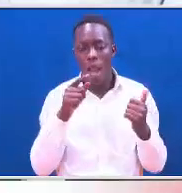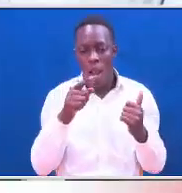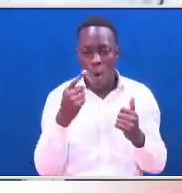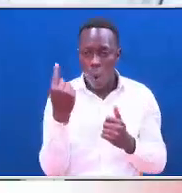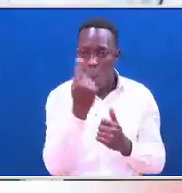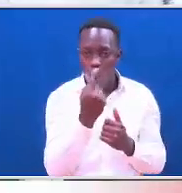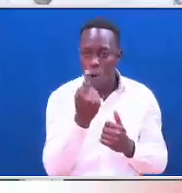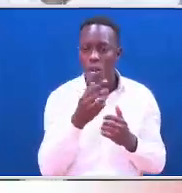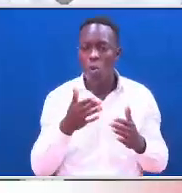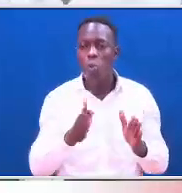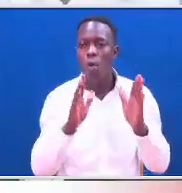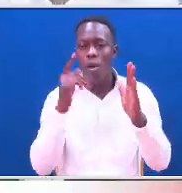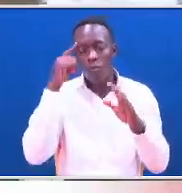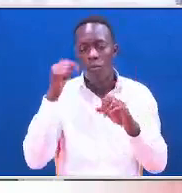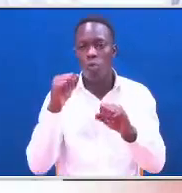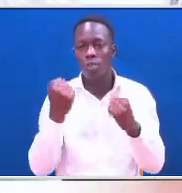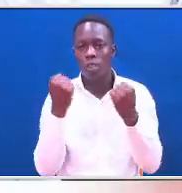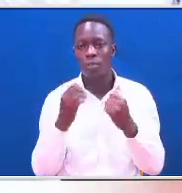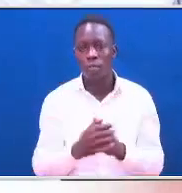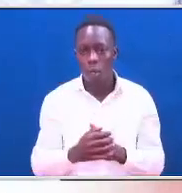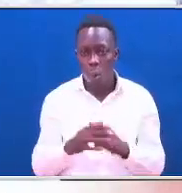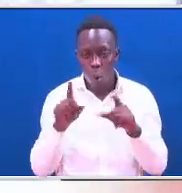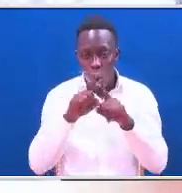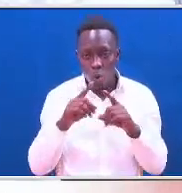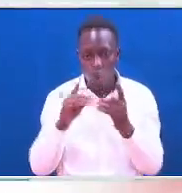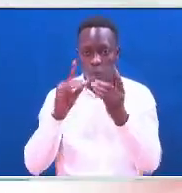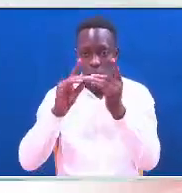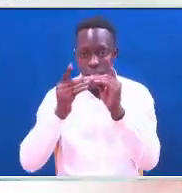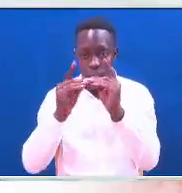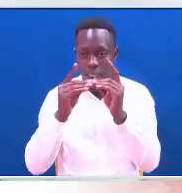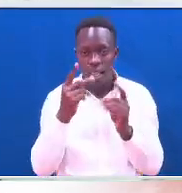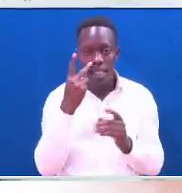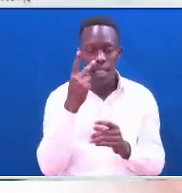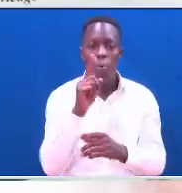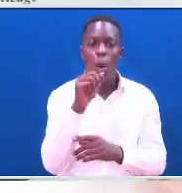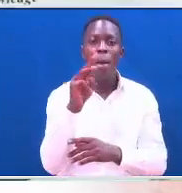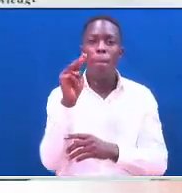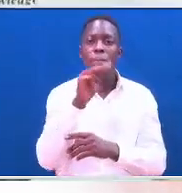response. Data from the Ministry of Health indicate that a total of